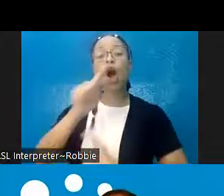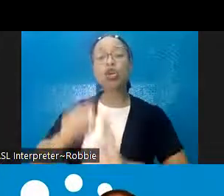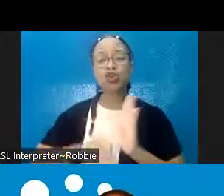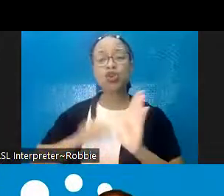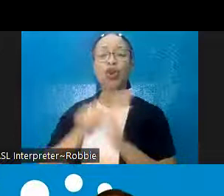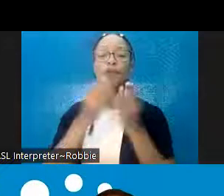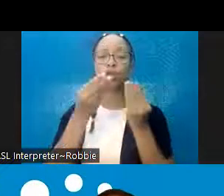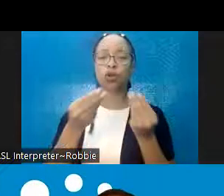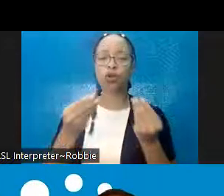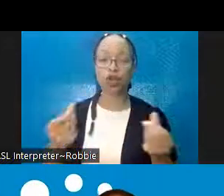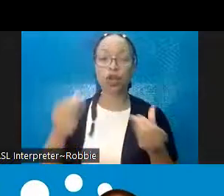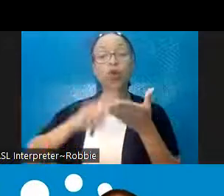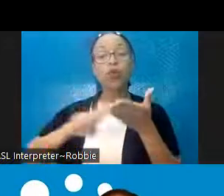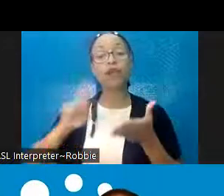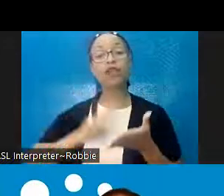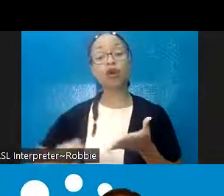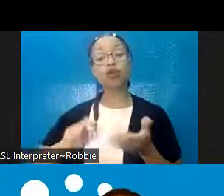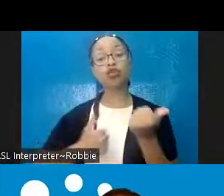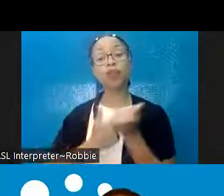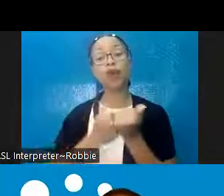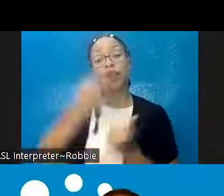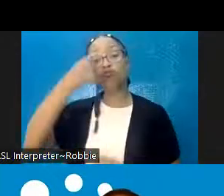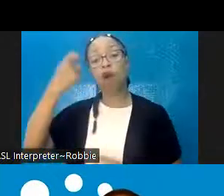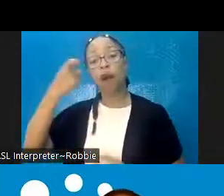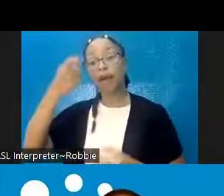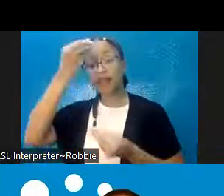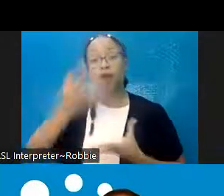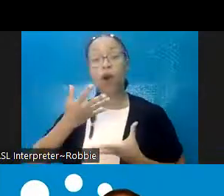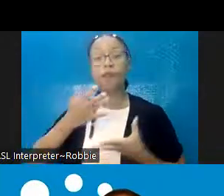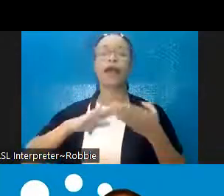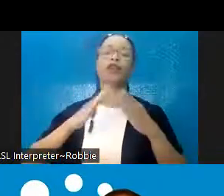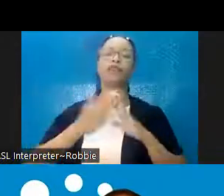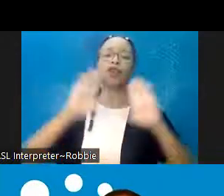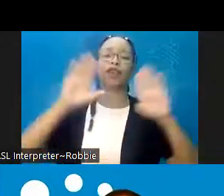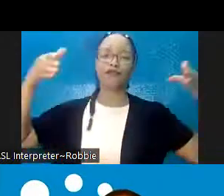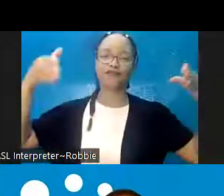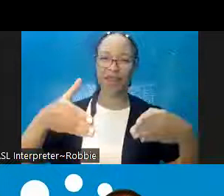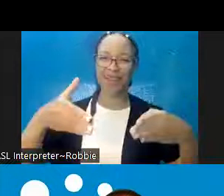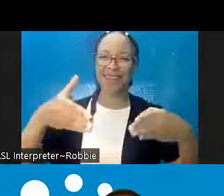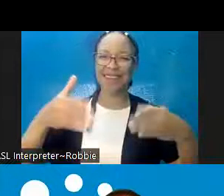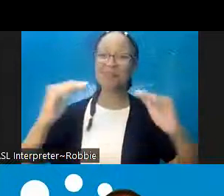research-driven, trauma-informed, and community-focused. Next slide, please.